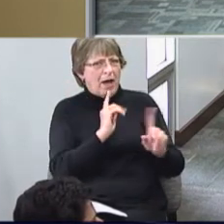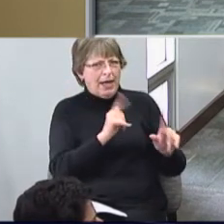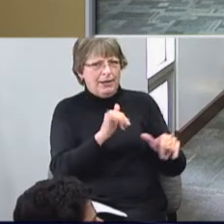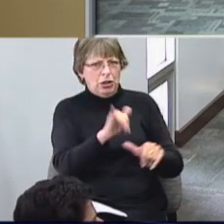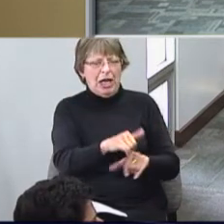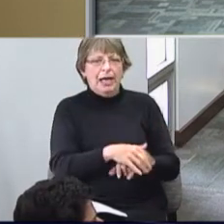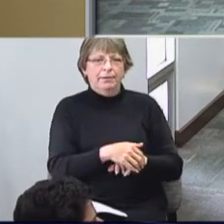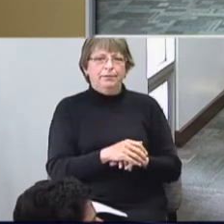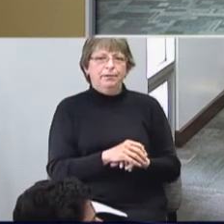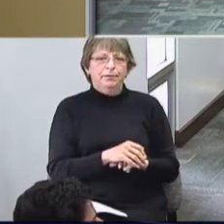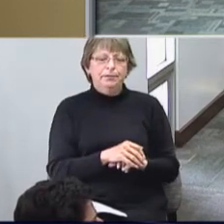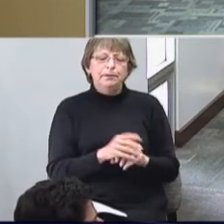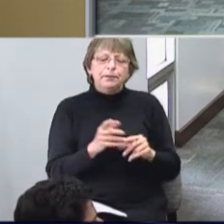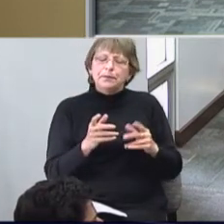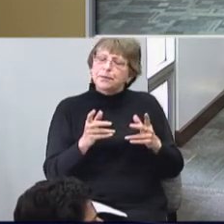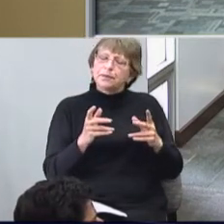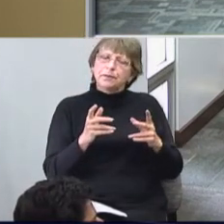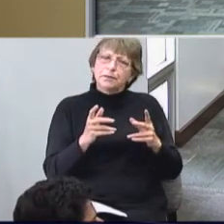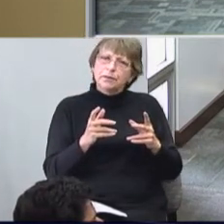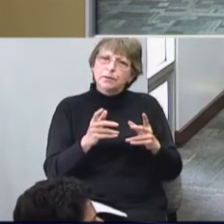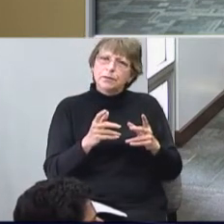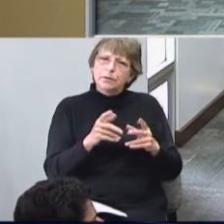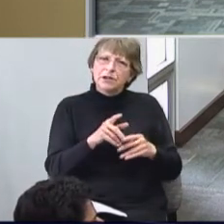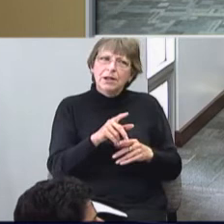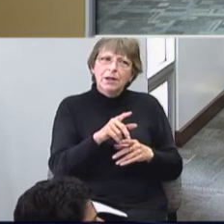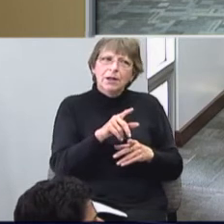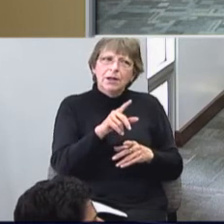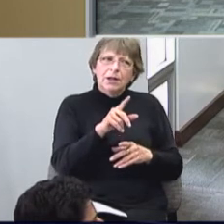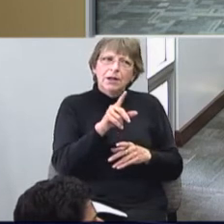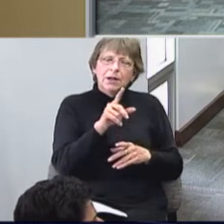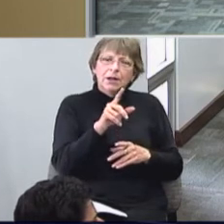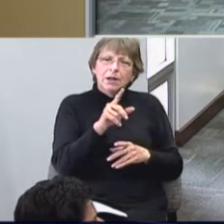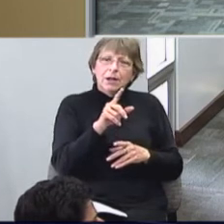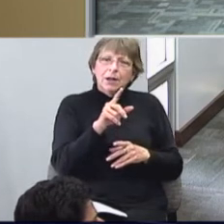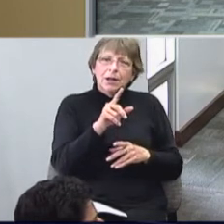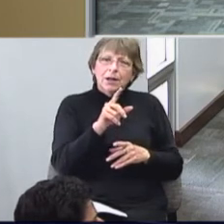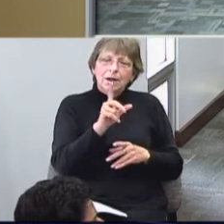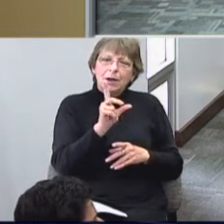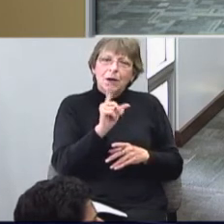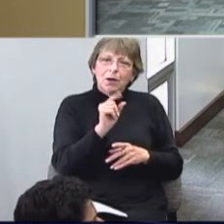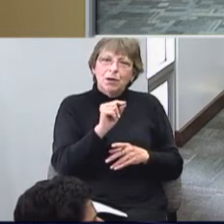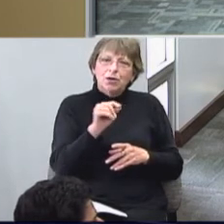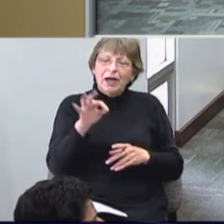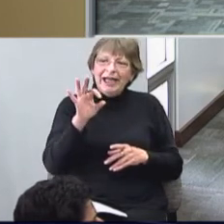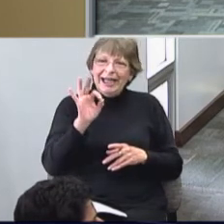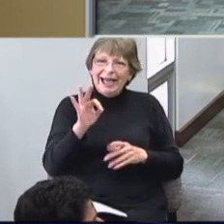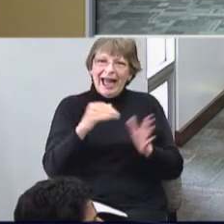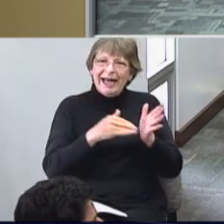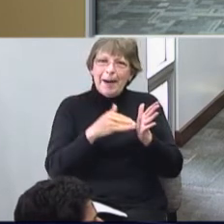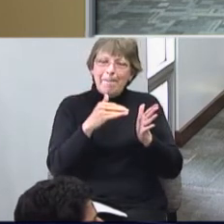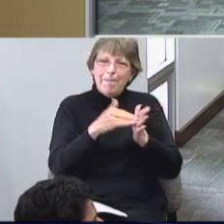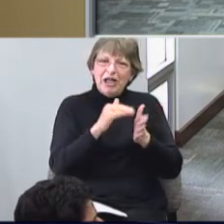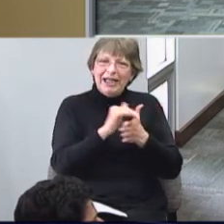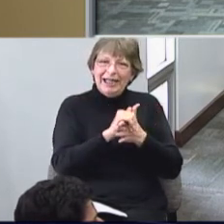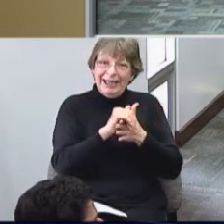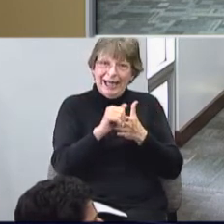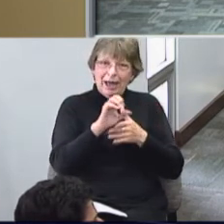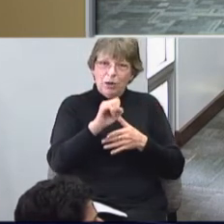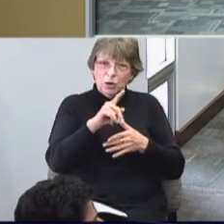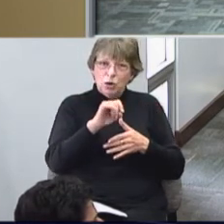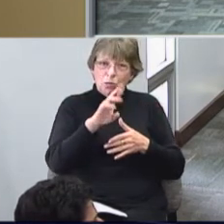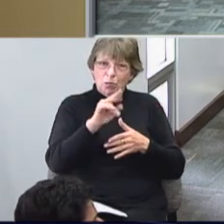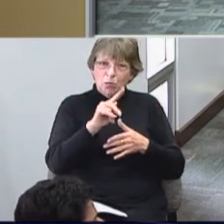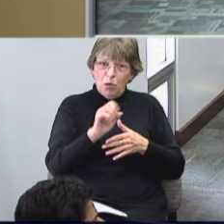question. The $29 million sports arena project is a very, very complicated